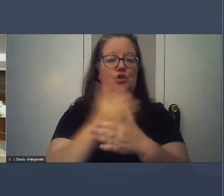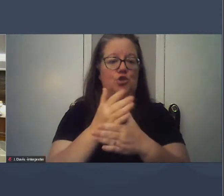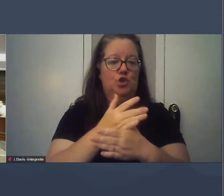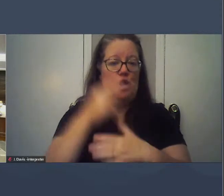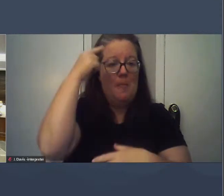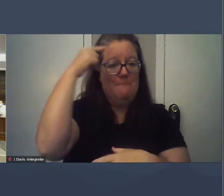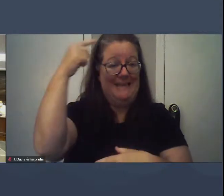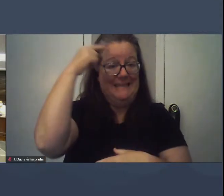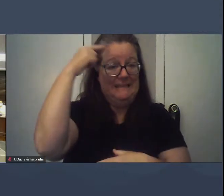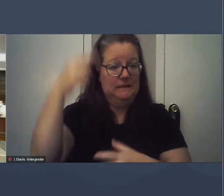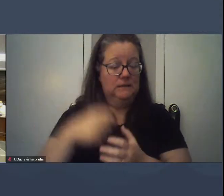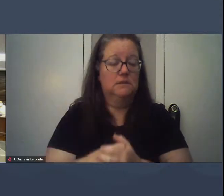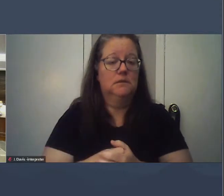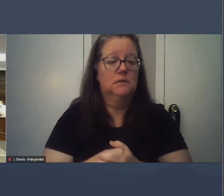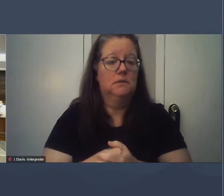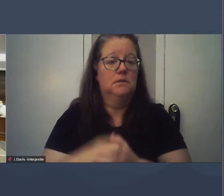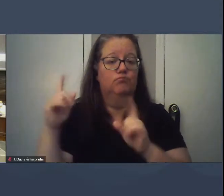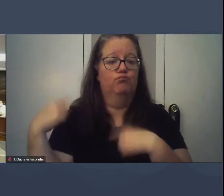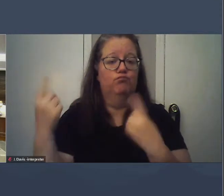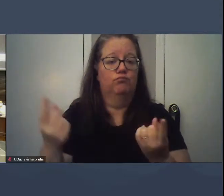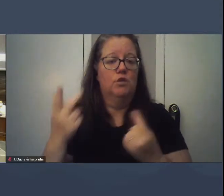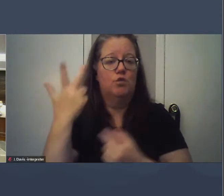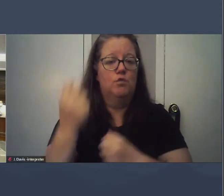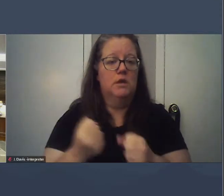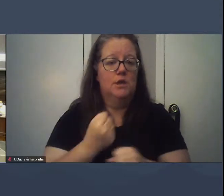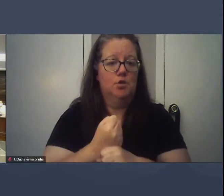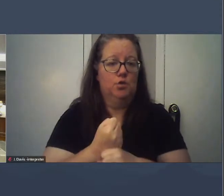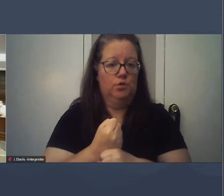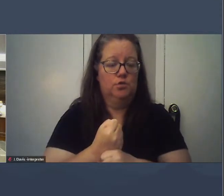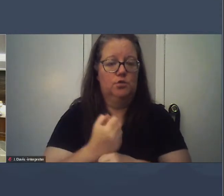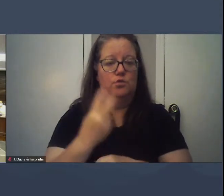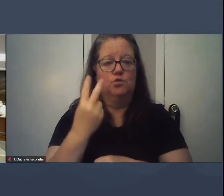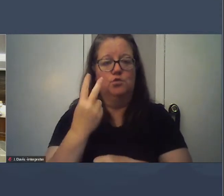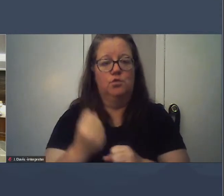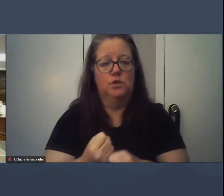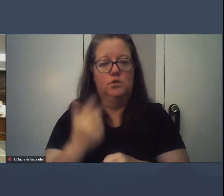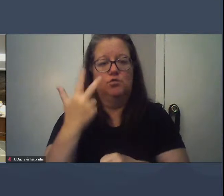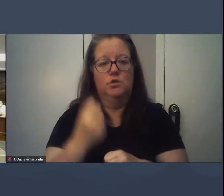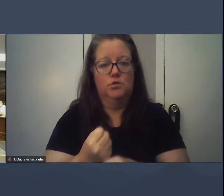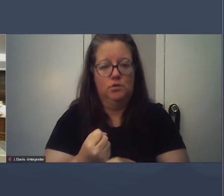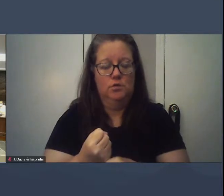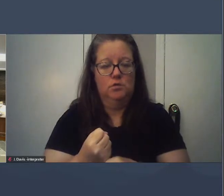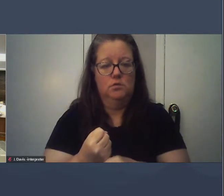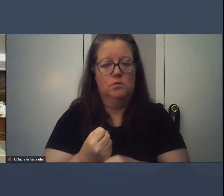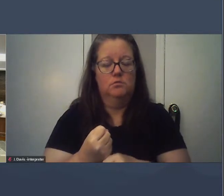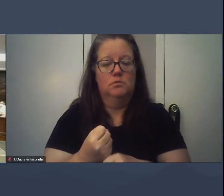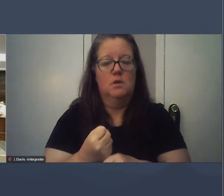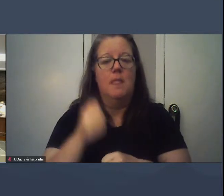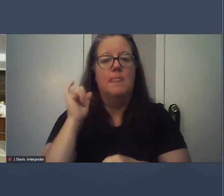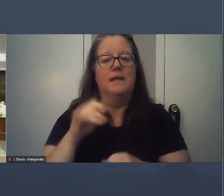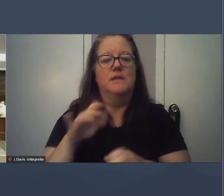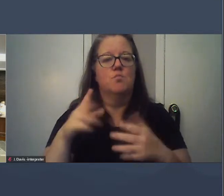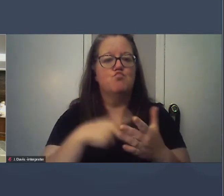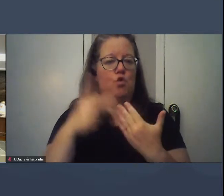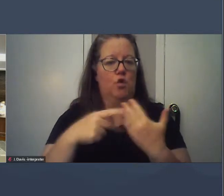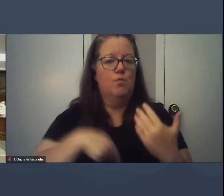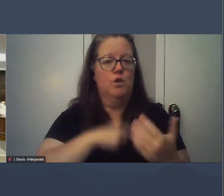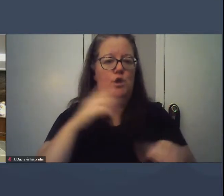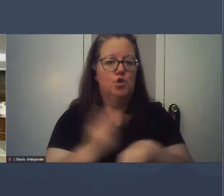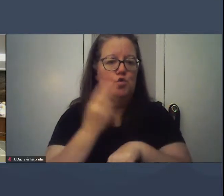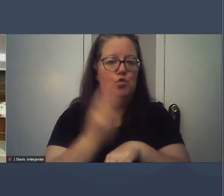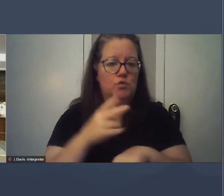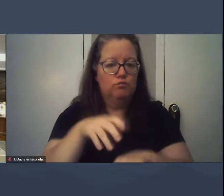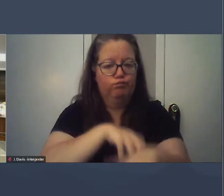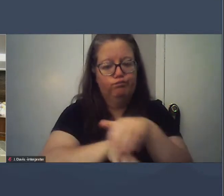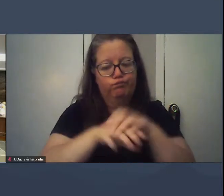program that has been going on now for probably 3 years, 2.5, 3 years. That's an available program that's active